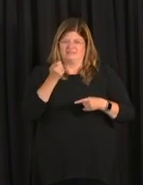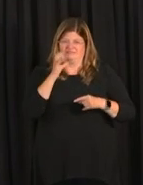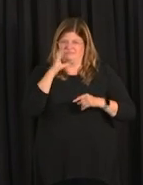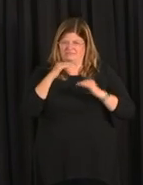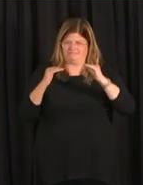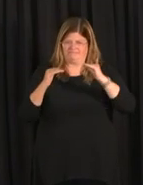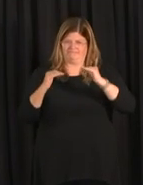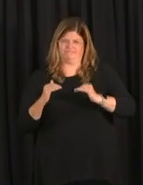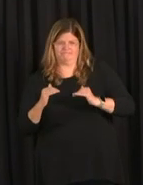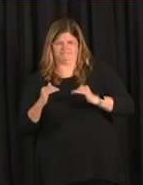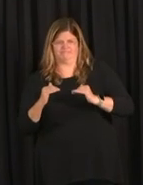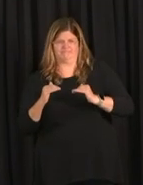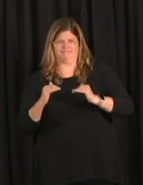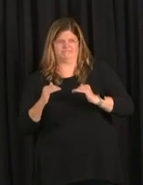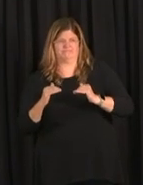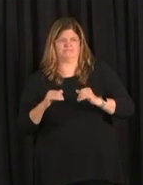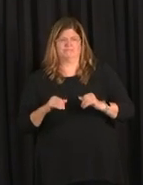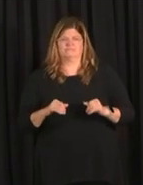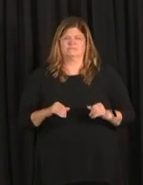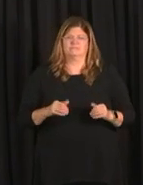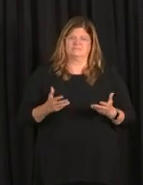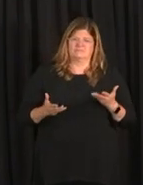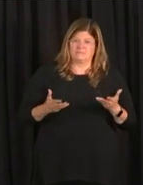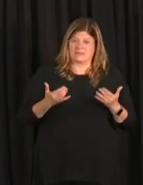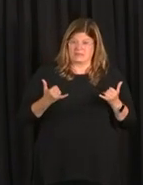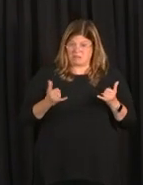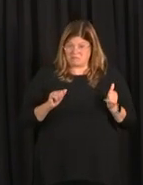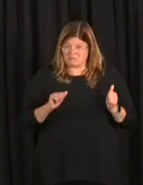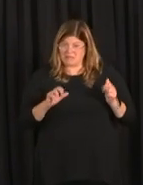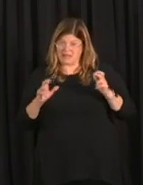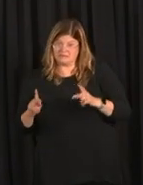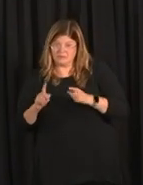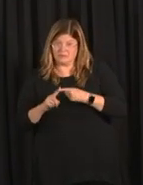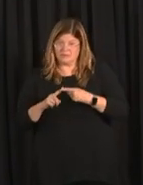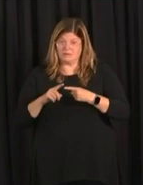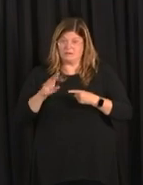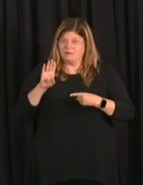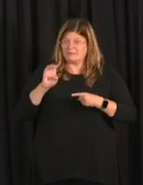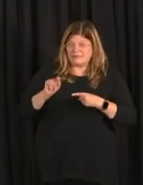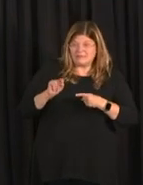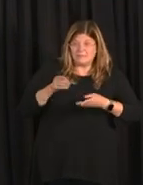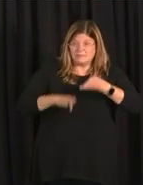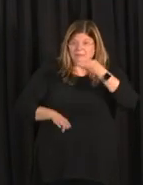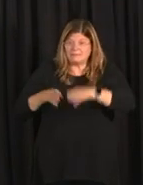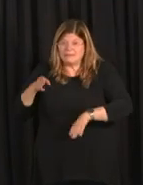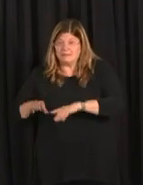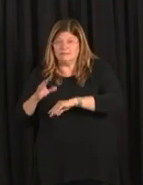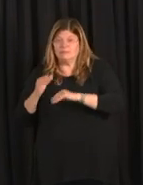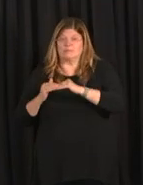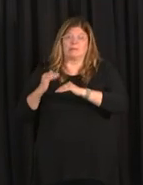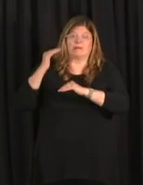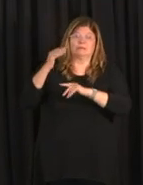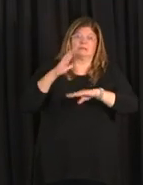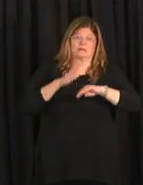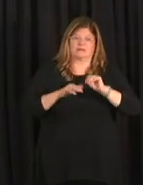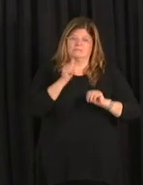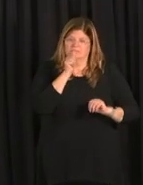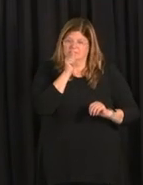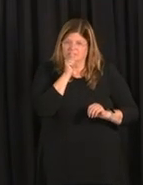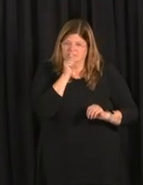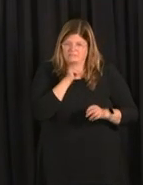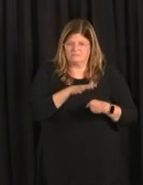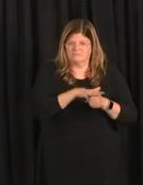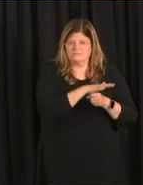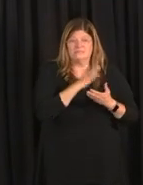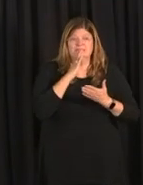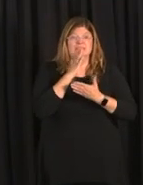lower. The return to the city, betting through the city, is greater than the private sector. What I have heard is